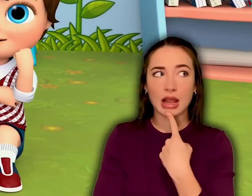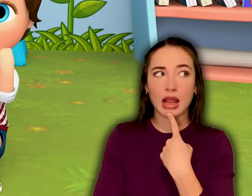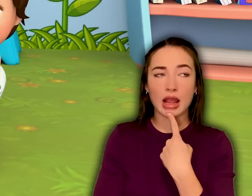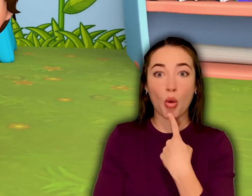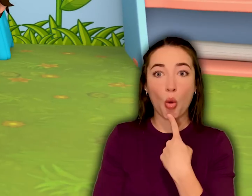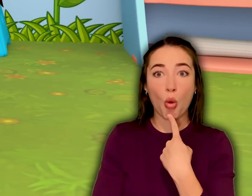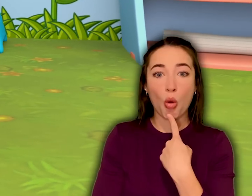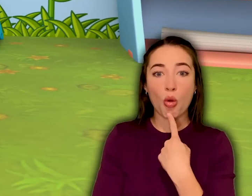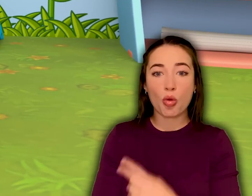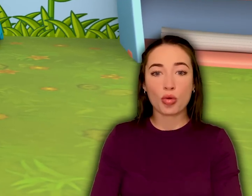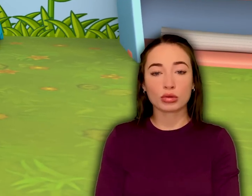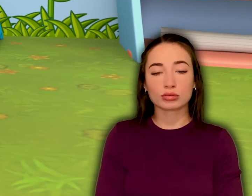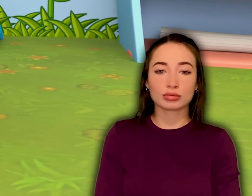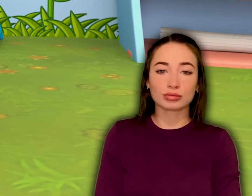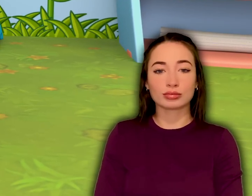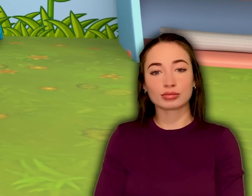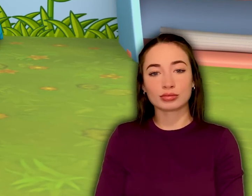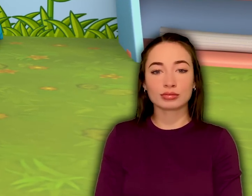a word to